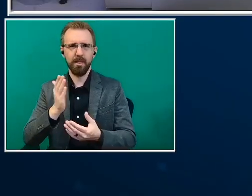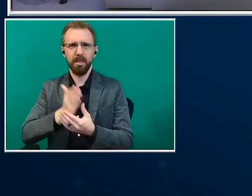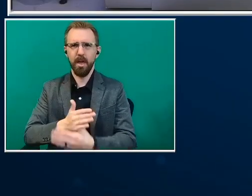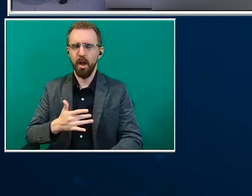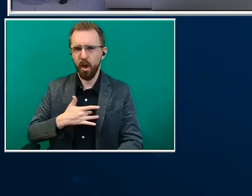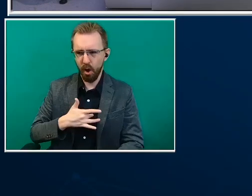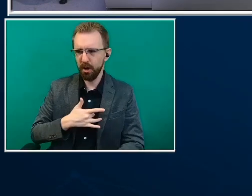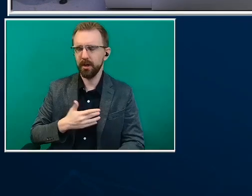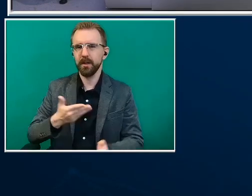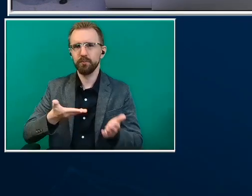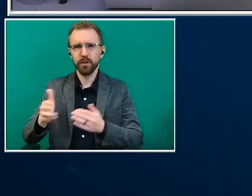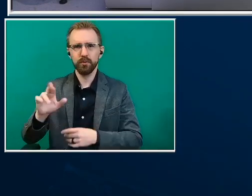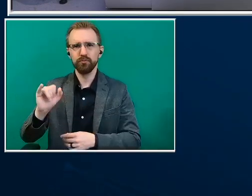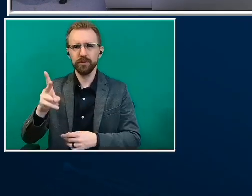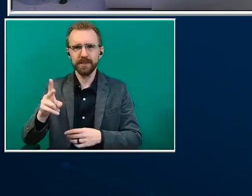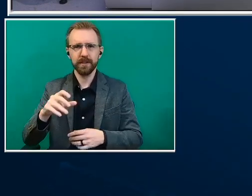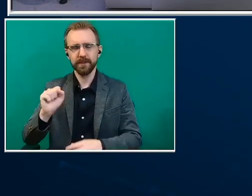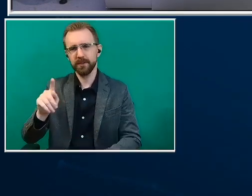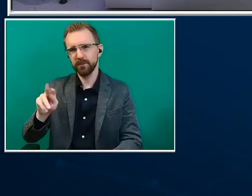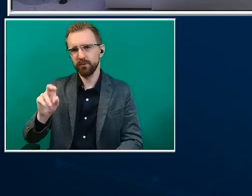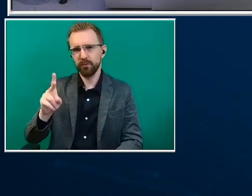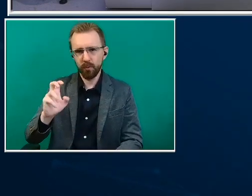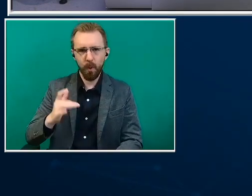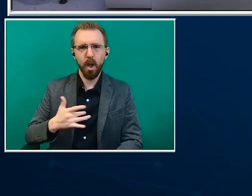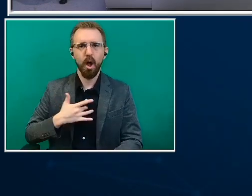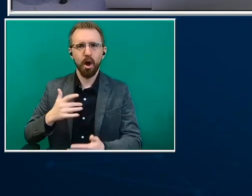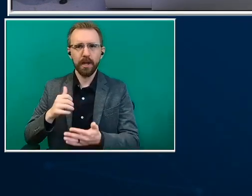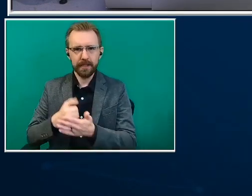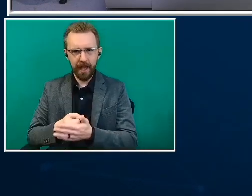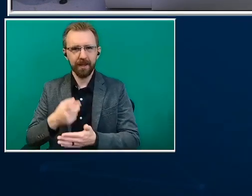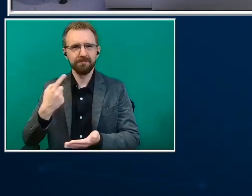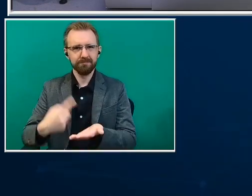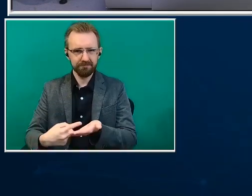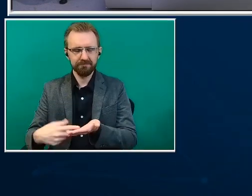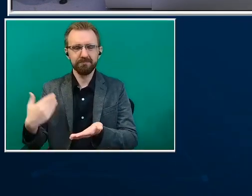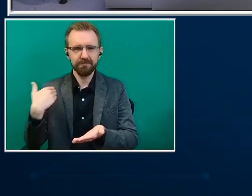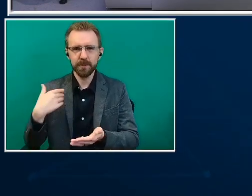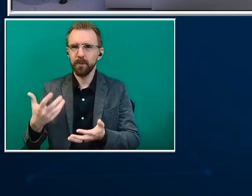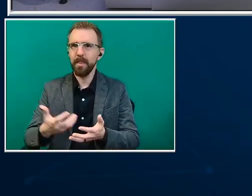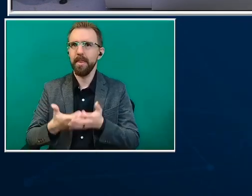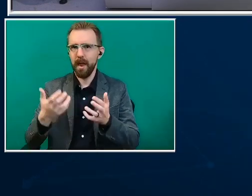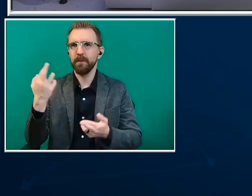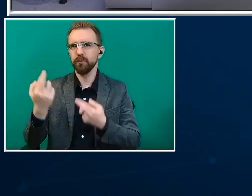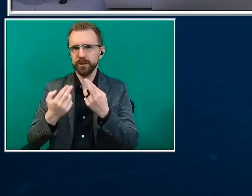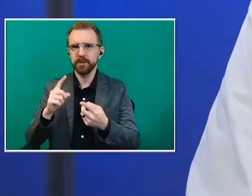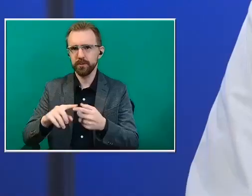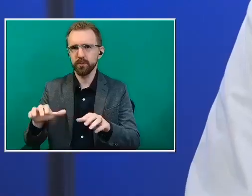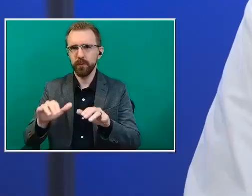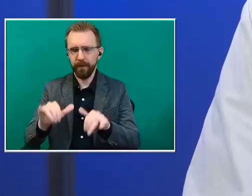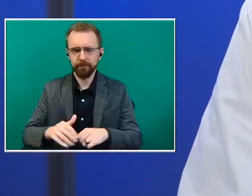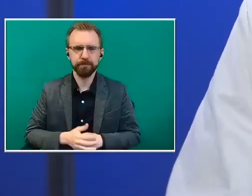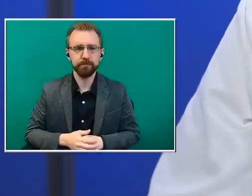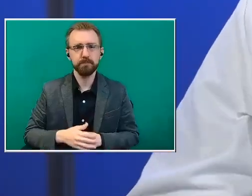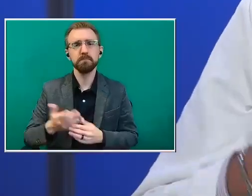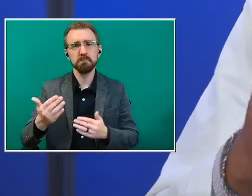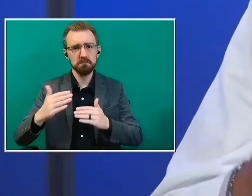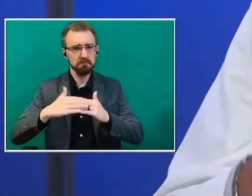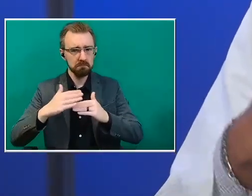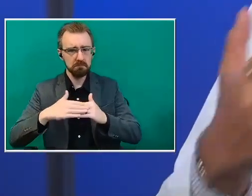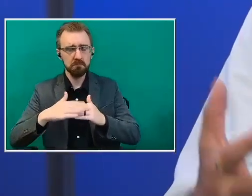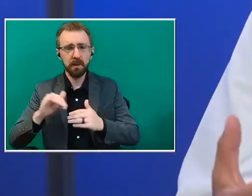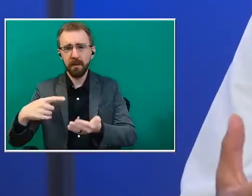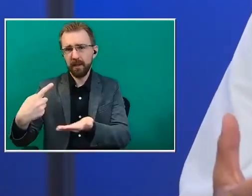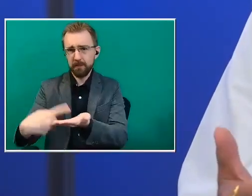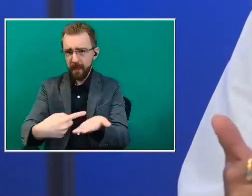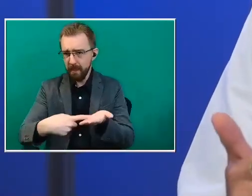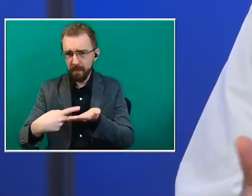risks of stroke and heart attack that you've talked about. Correct. So there's a lot of reasons to get that followed up. To some extent, the debate is going on that the degree